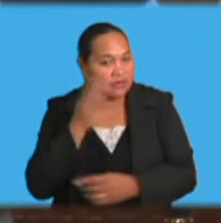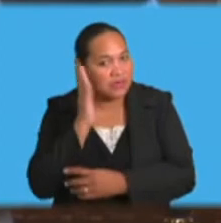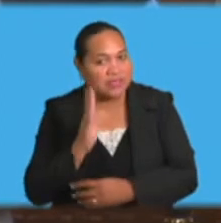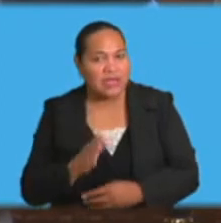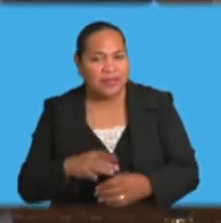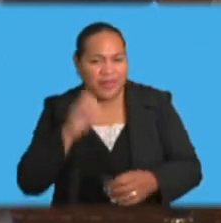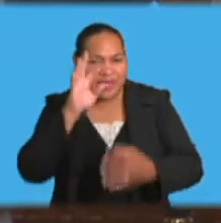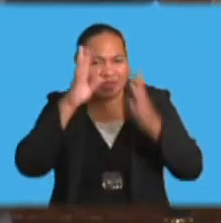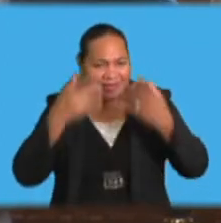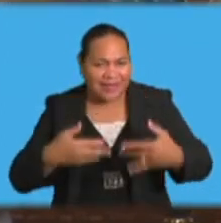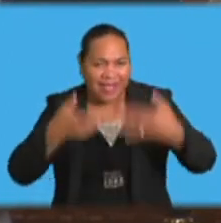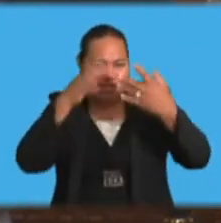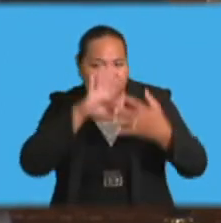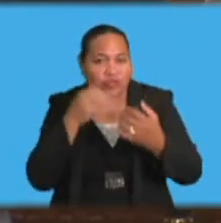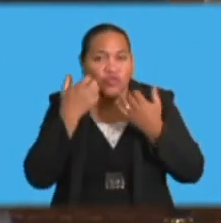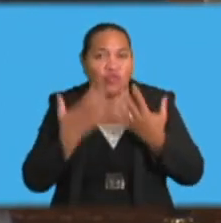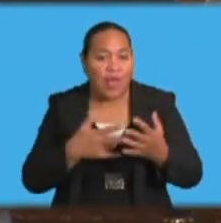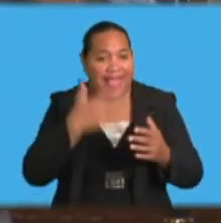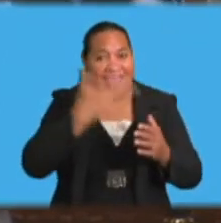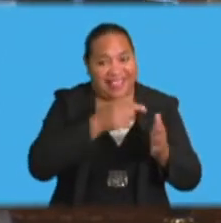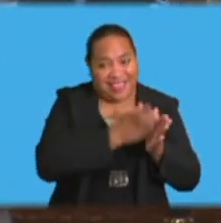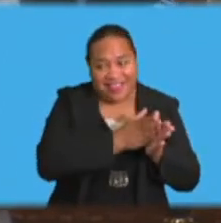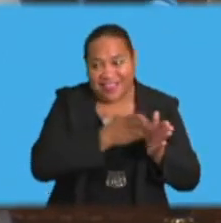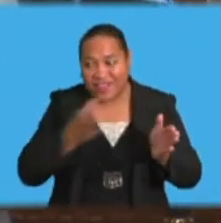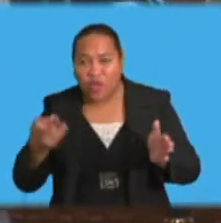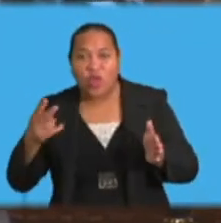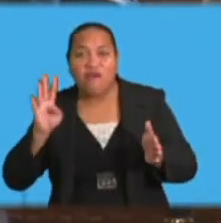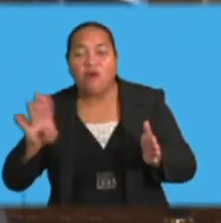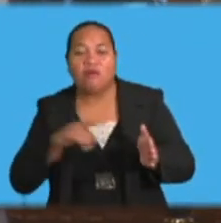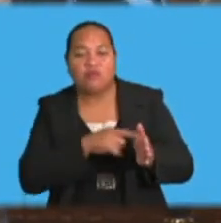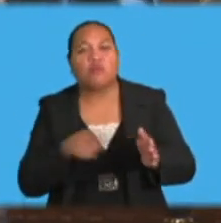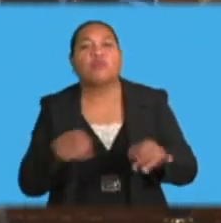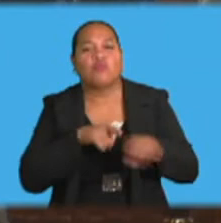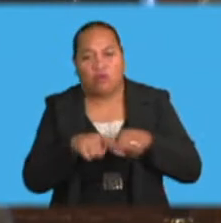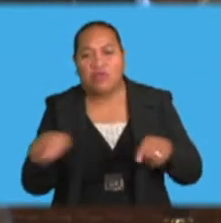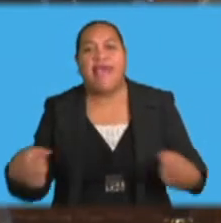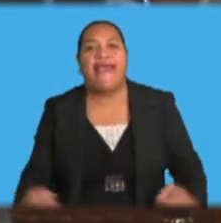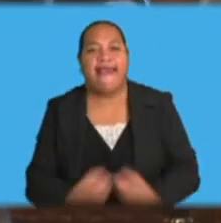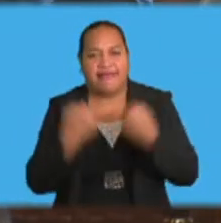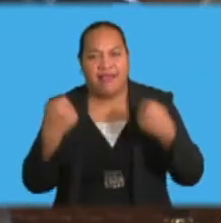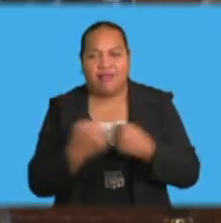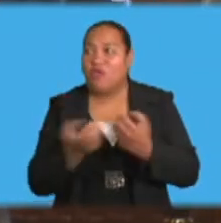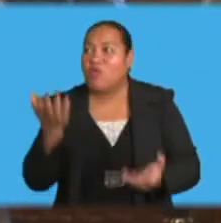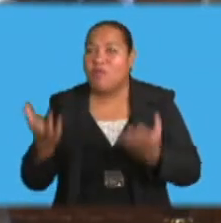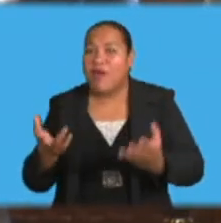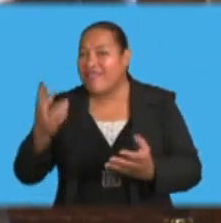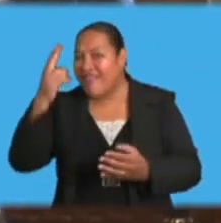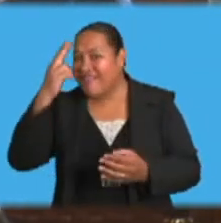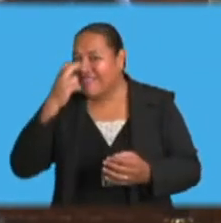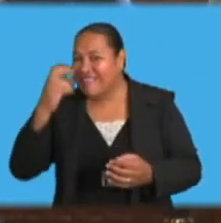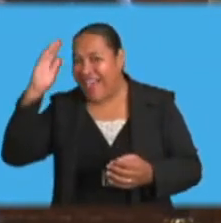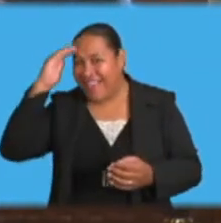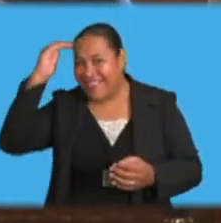to 24-year-olds are more likely to have a serious accident at work than older adults. They